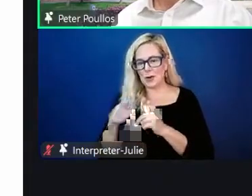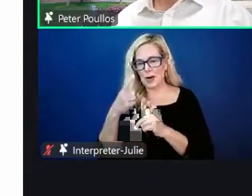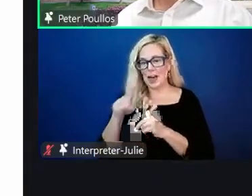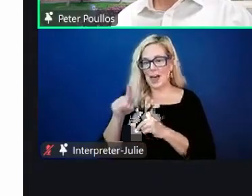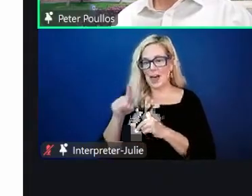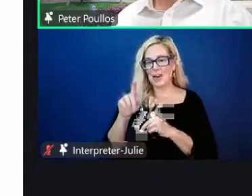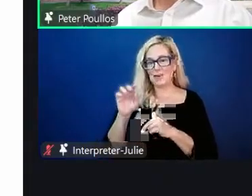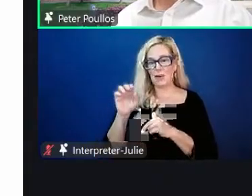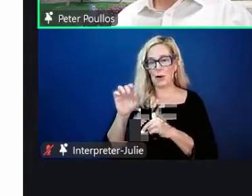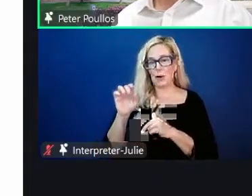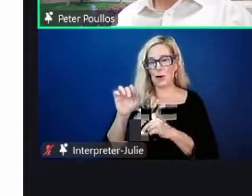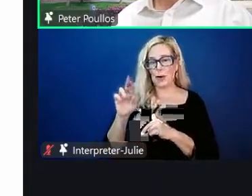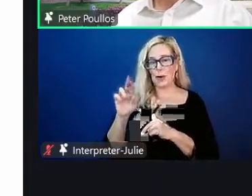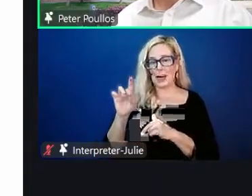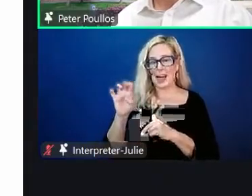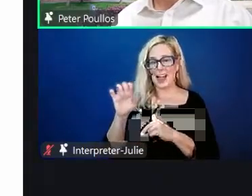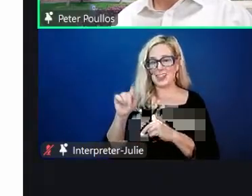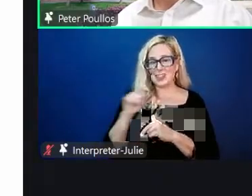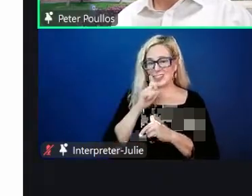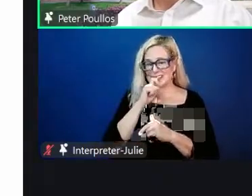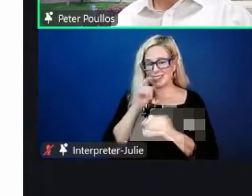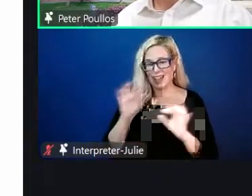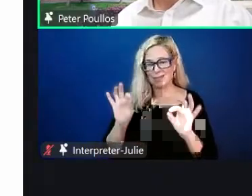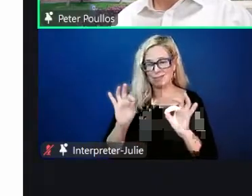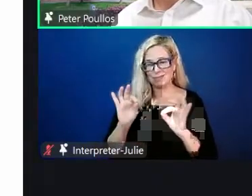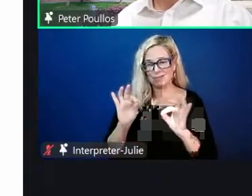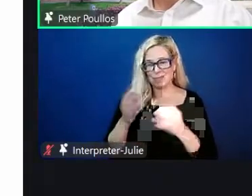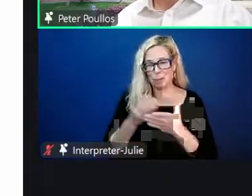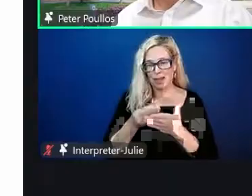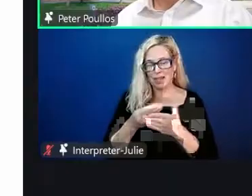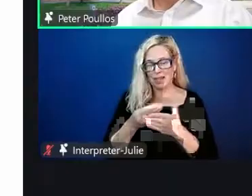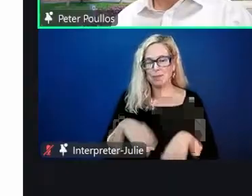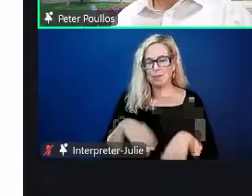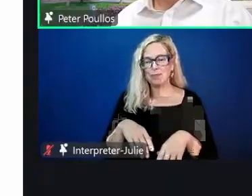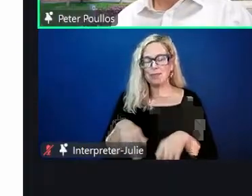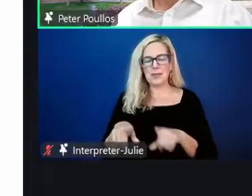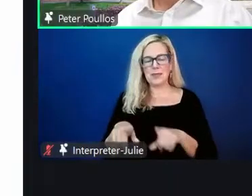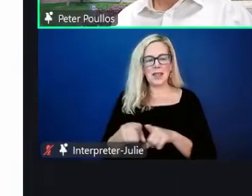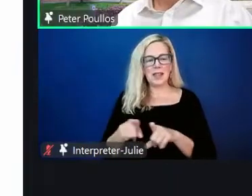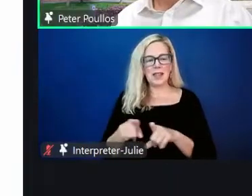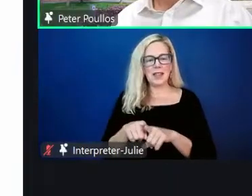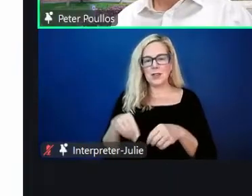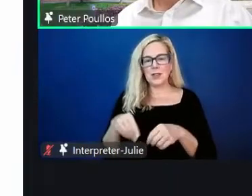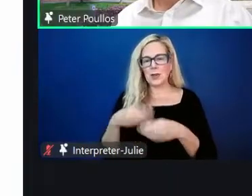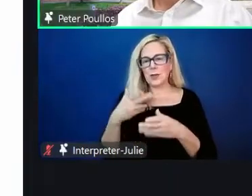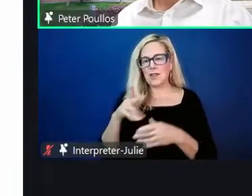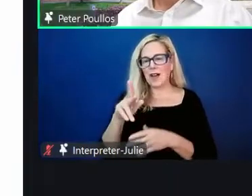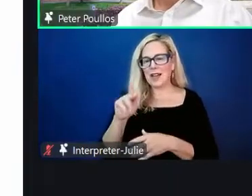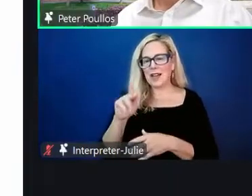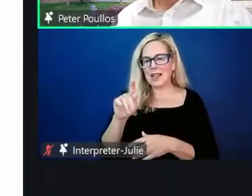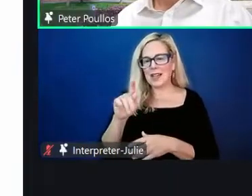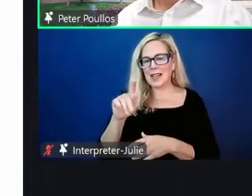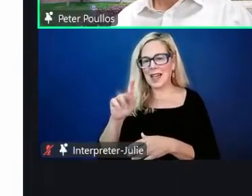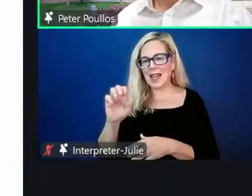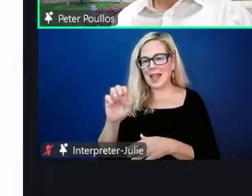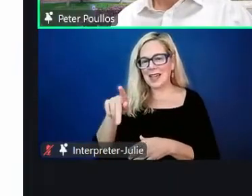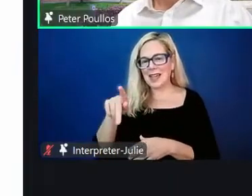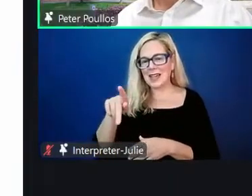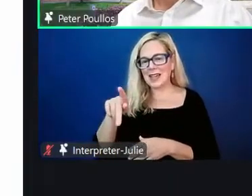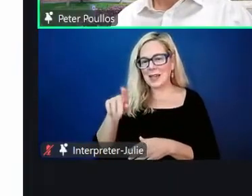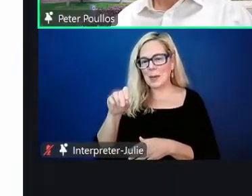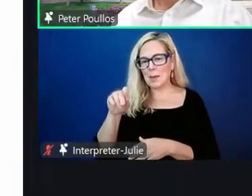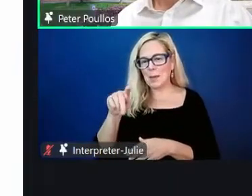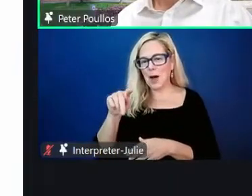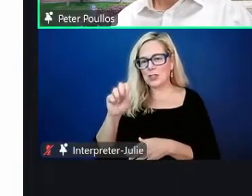of money. They also provide Katie Pontius, who is our